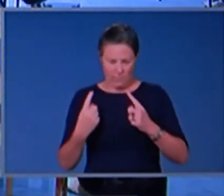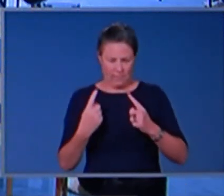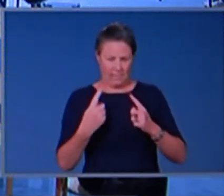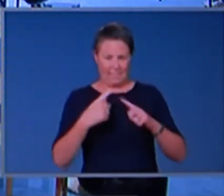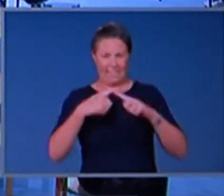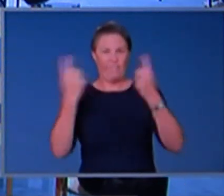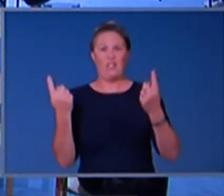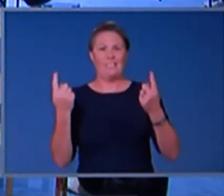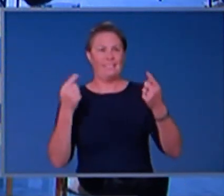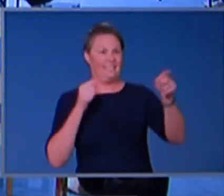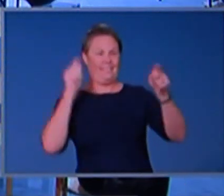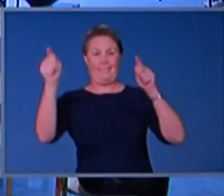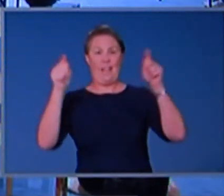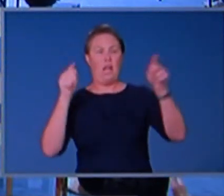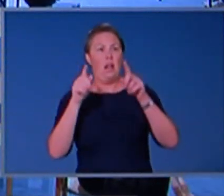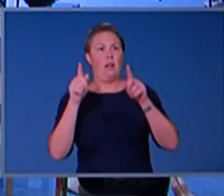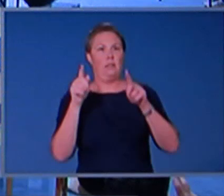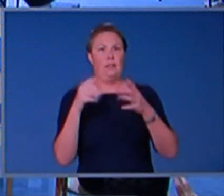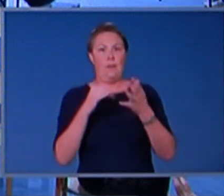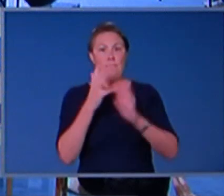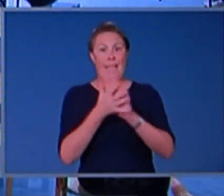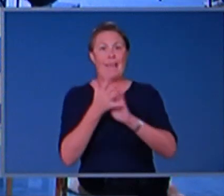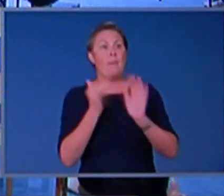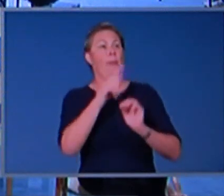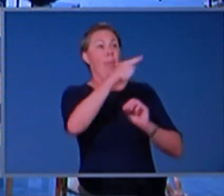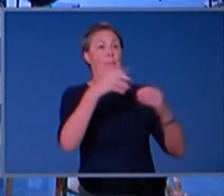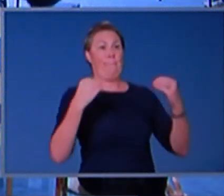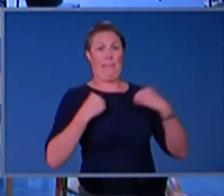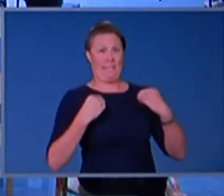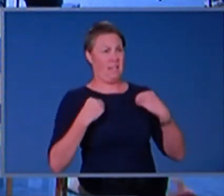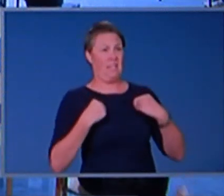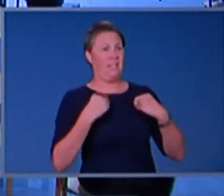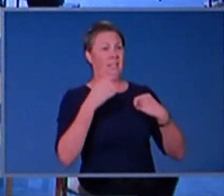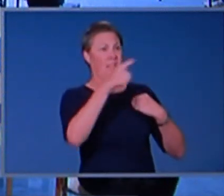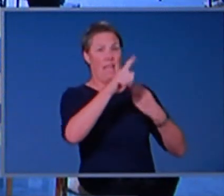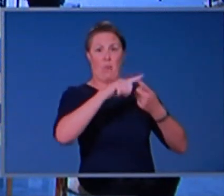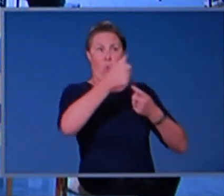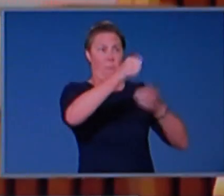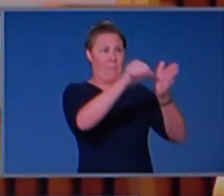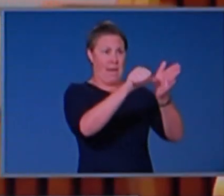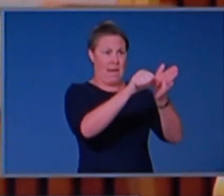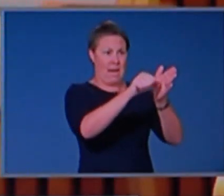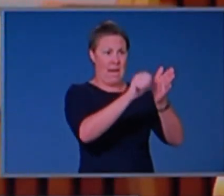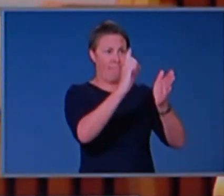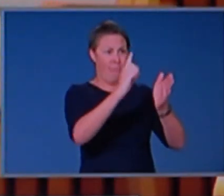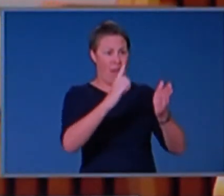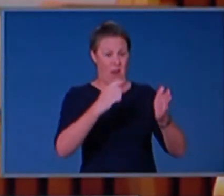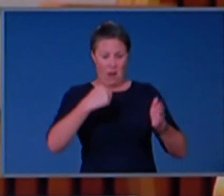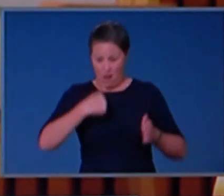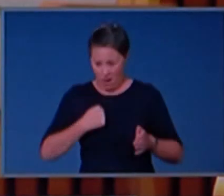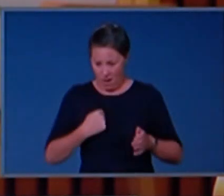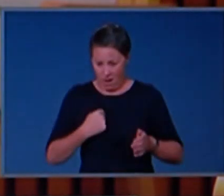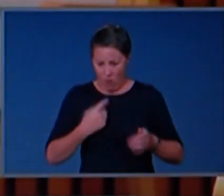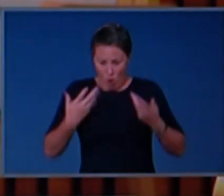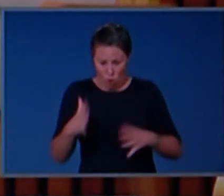the revenues haven't dropped, so aren't eligible for JobKeeper. Therefore, meaning that the original business won't be able